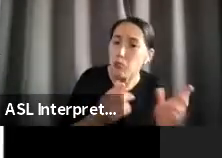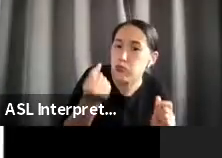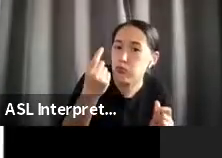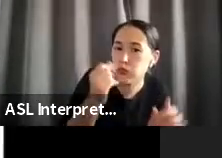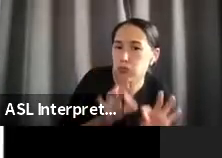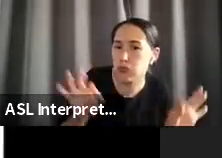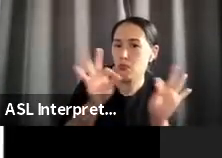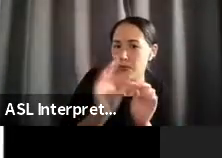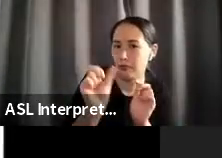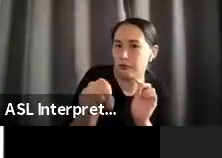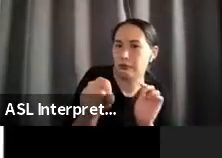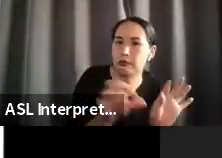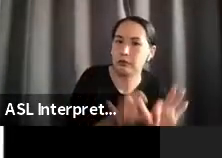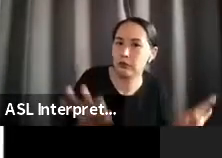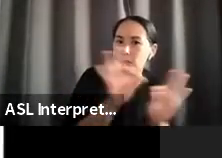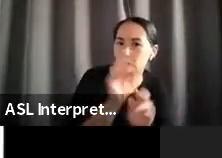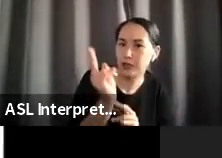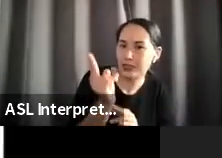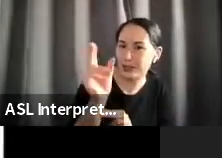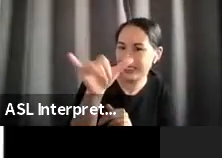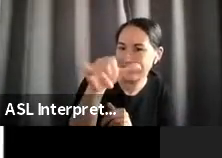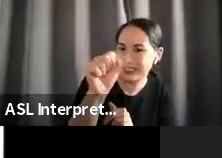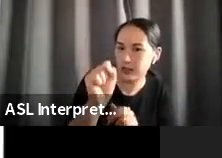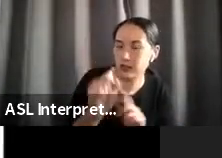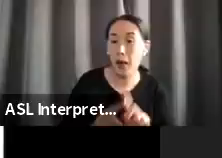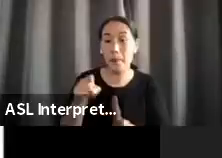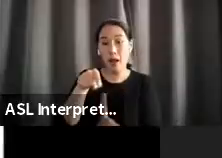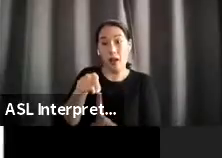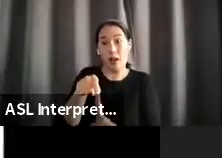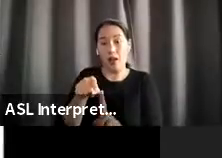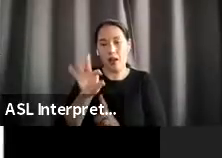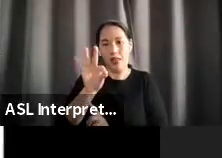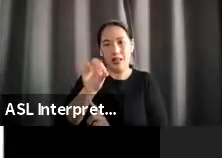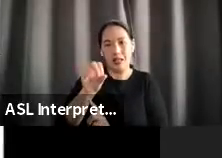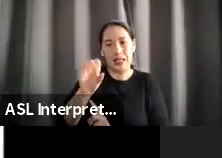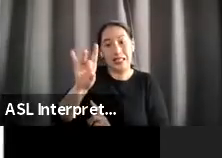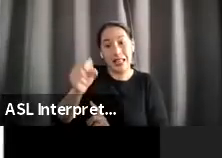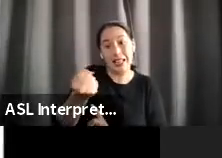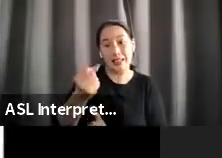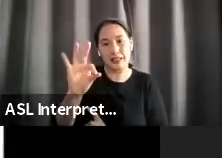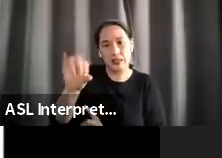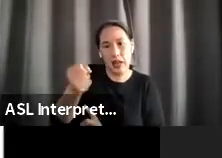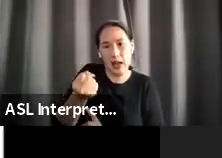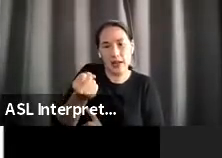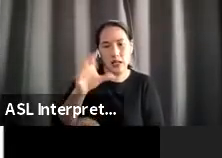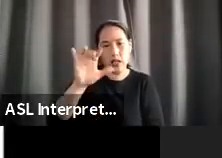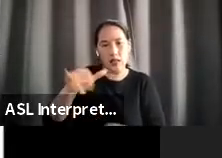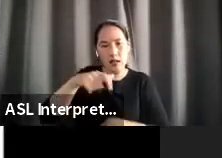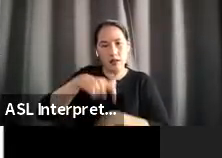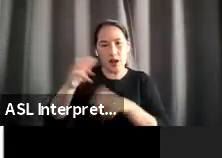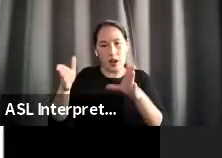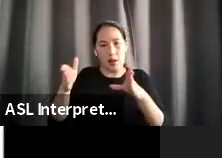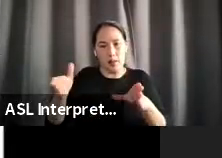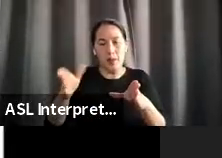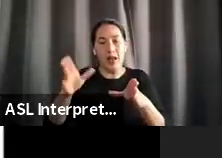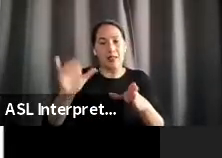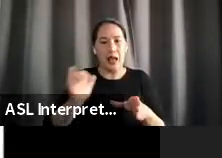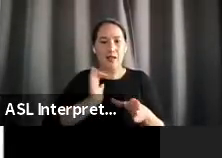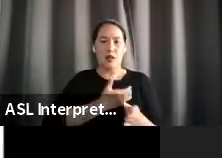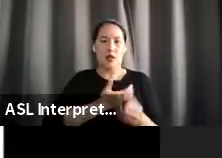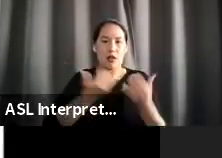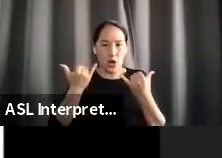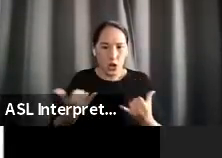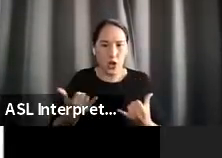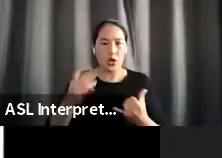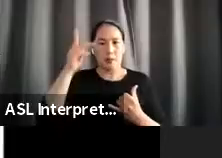historicize. But this is really the most immediate in terms of kind of the political legacy of